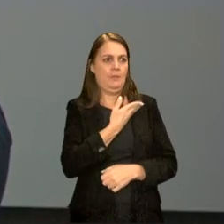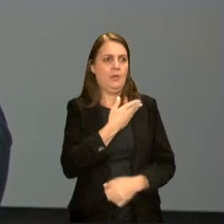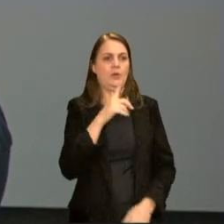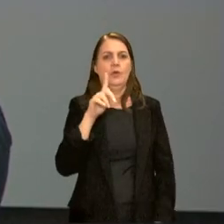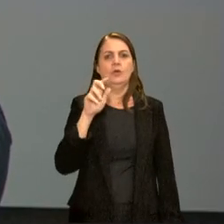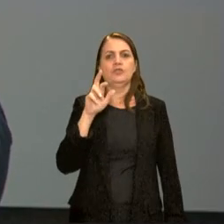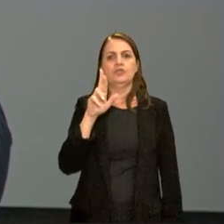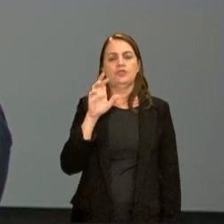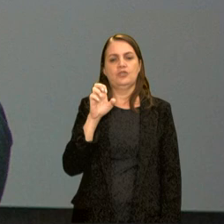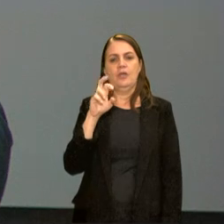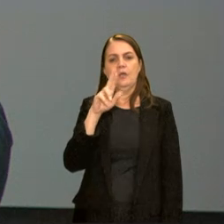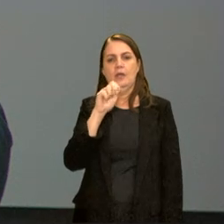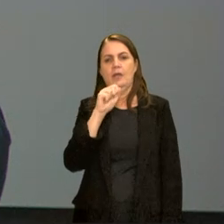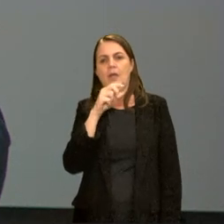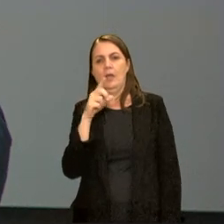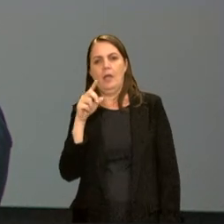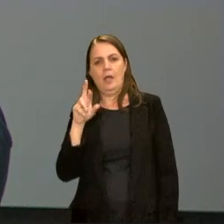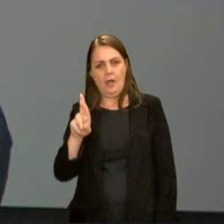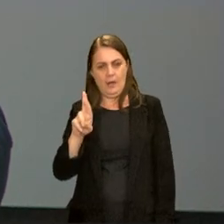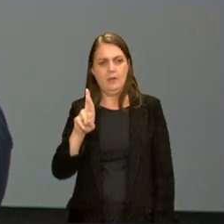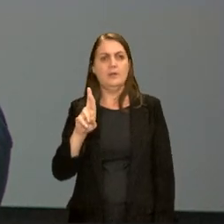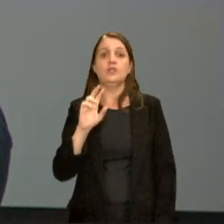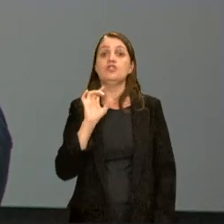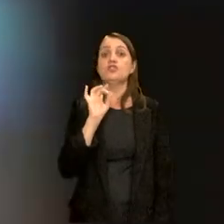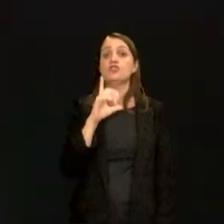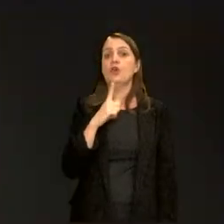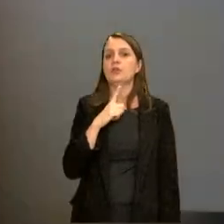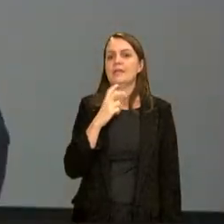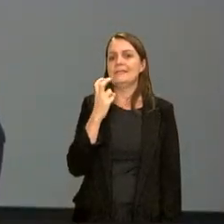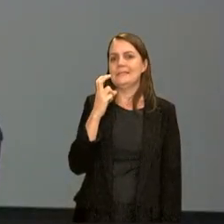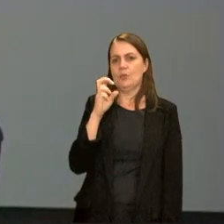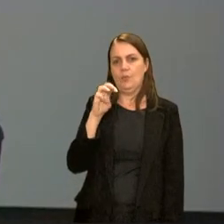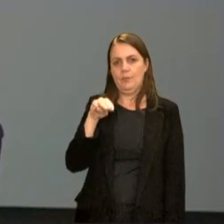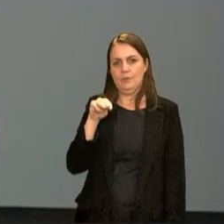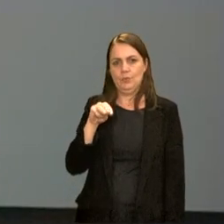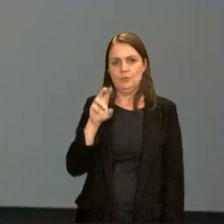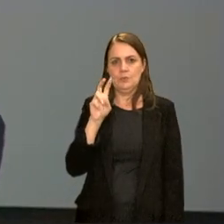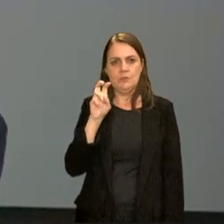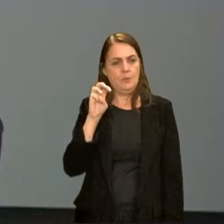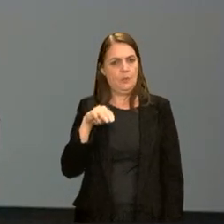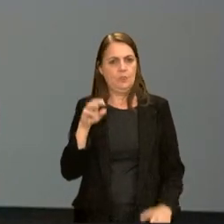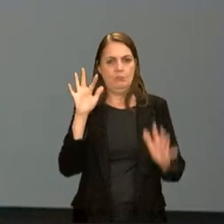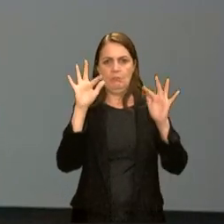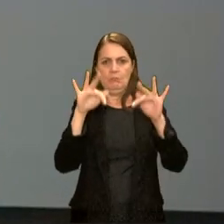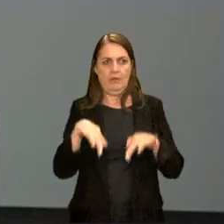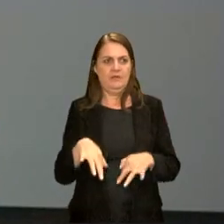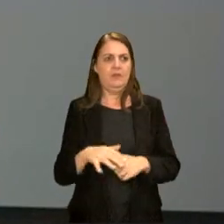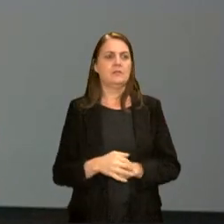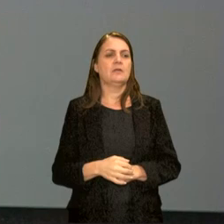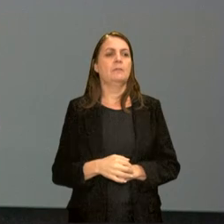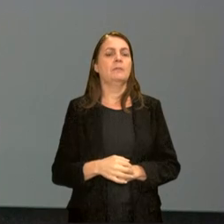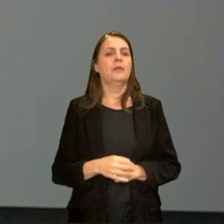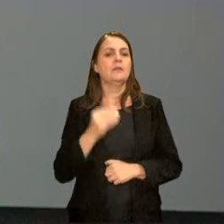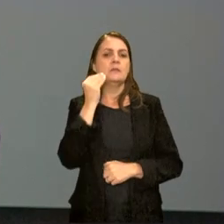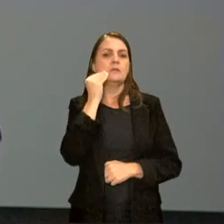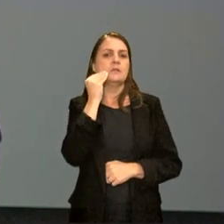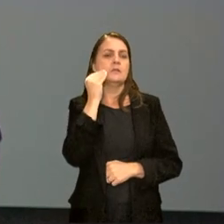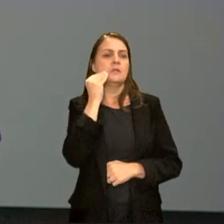to Renata. Let's try to be brief in our answers to try to recover these 30 minutes